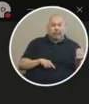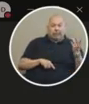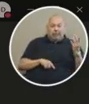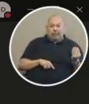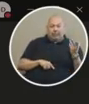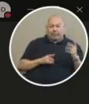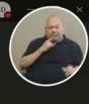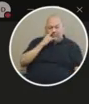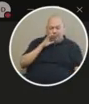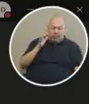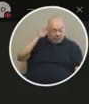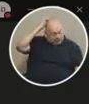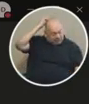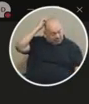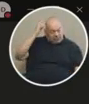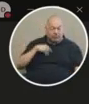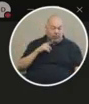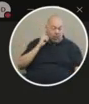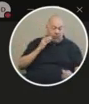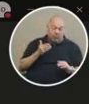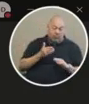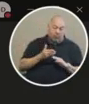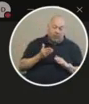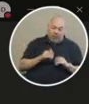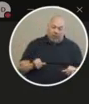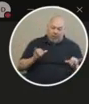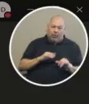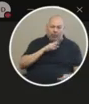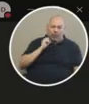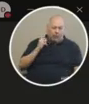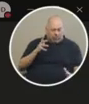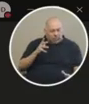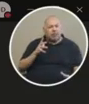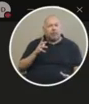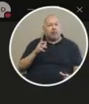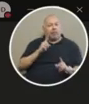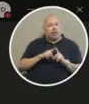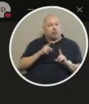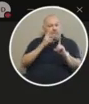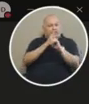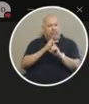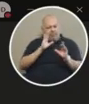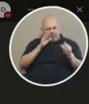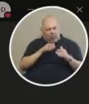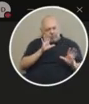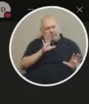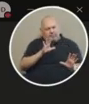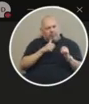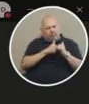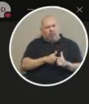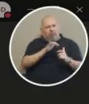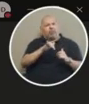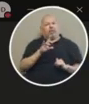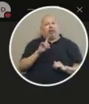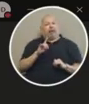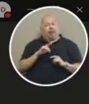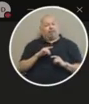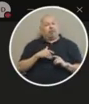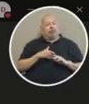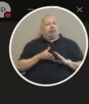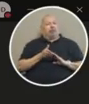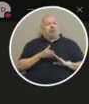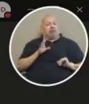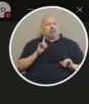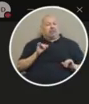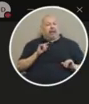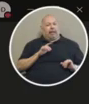are boring slides. Council's heard it before, but that's what's kept us focused. The data, us being driven by data, I think all